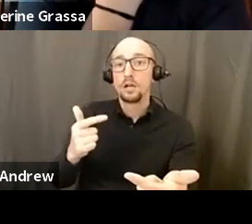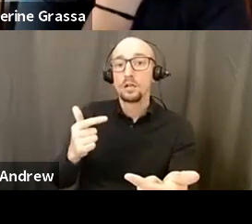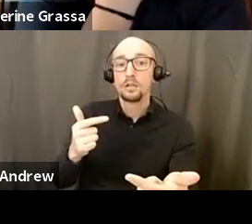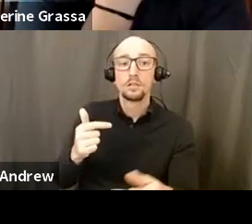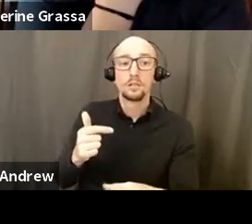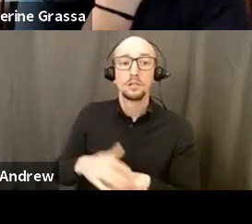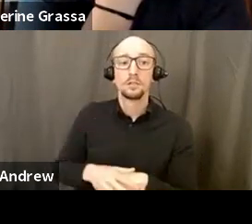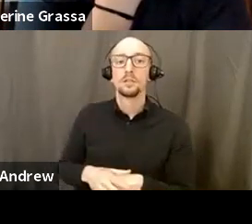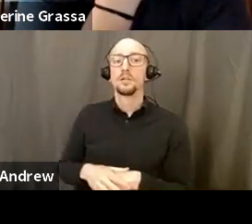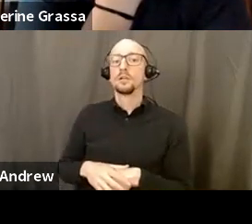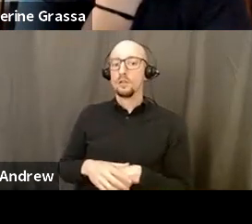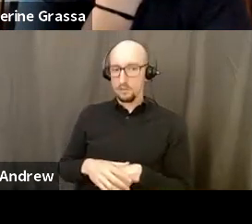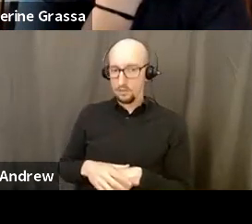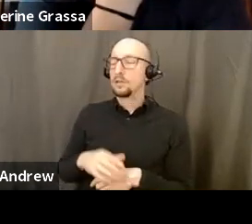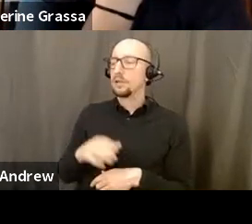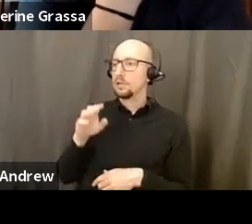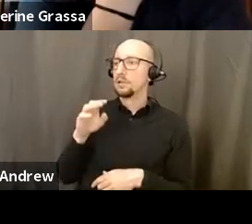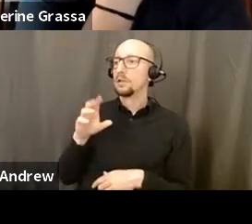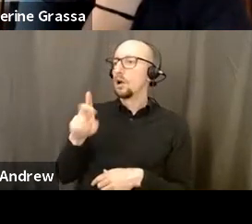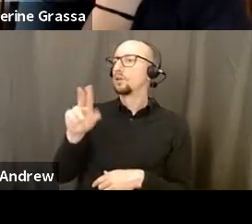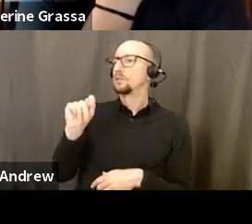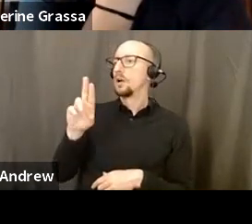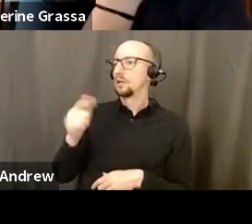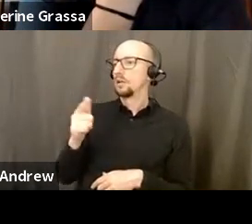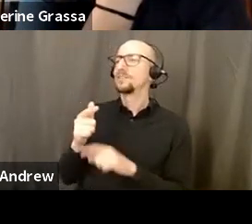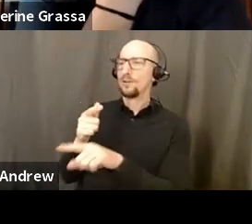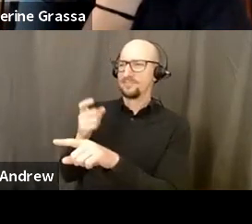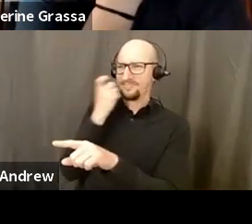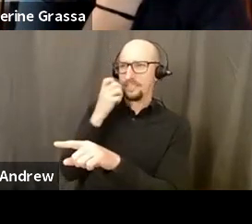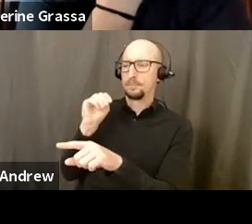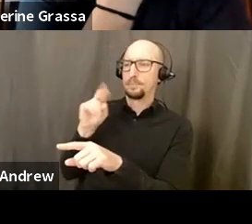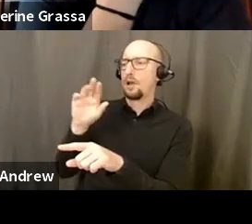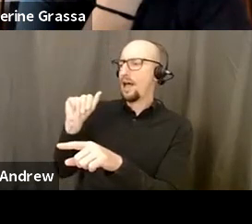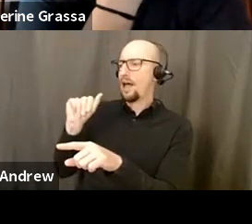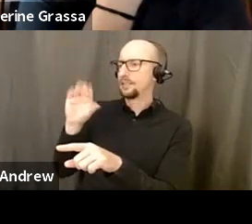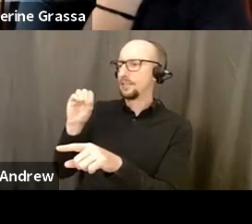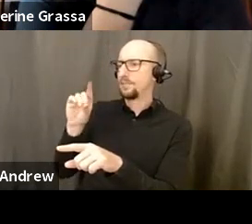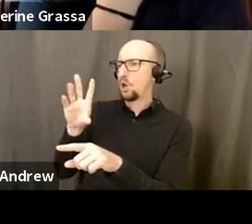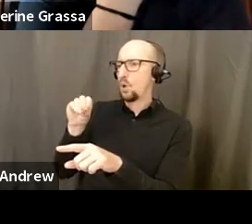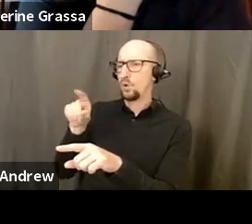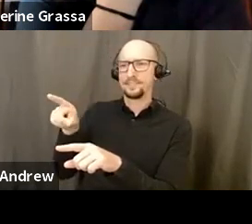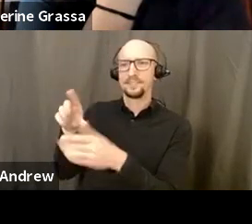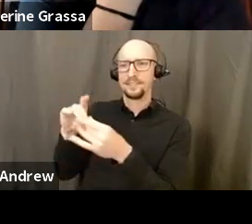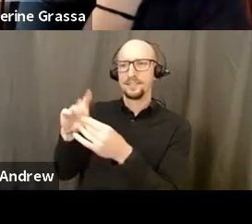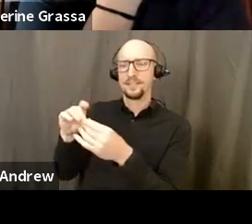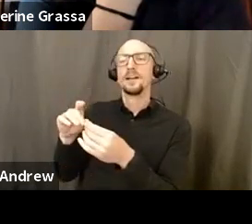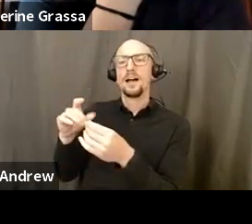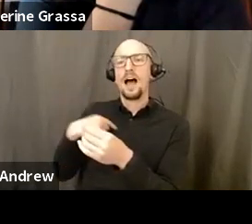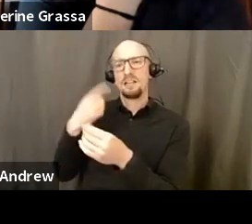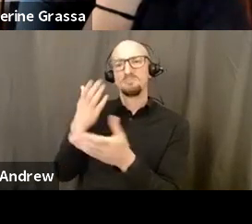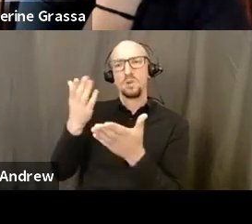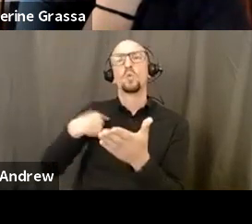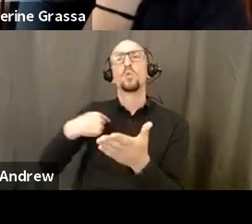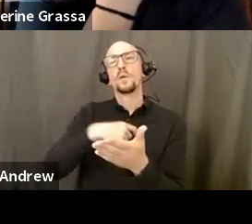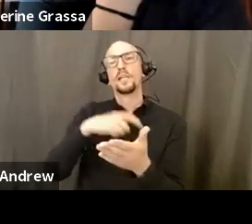Just to Mr. Acevedo's point earlier, maybe we should word it, we recommend, and then do your